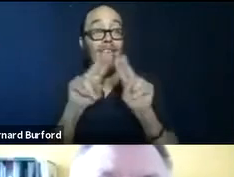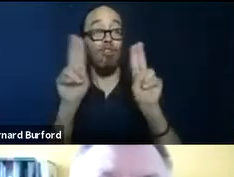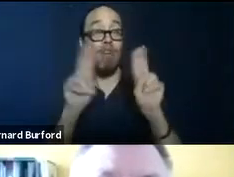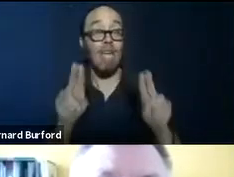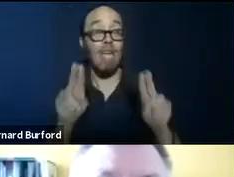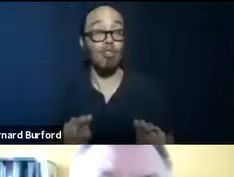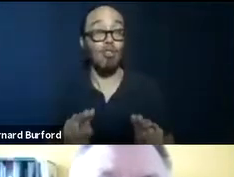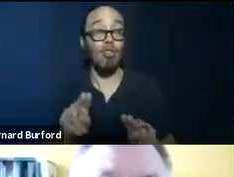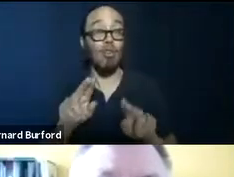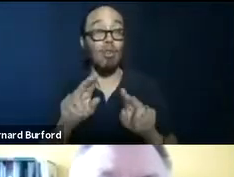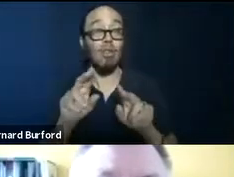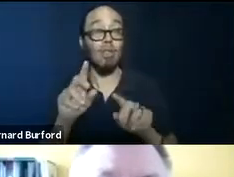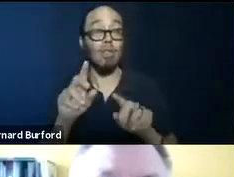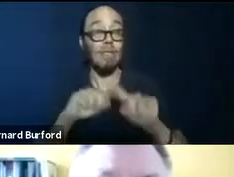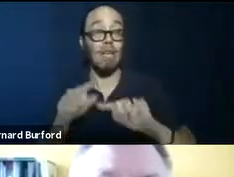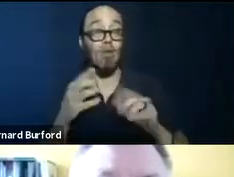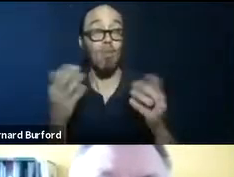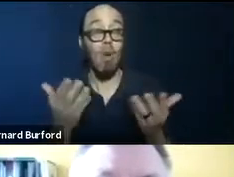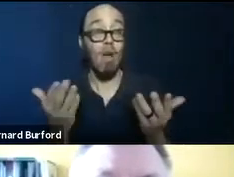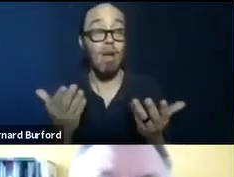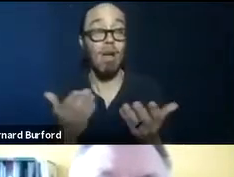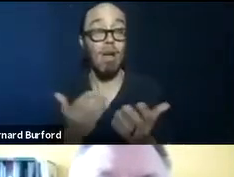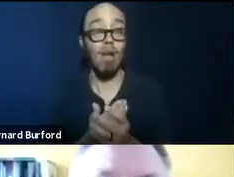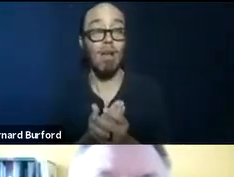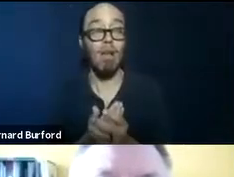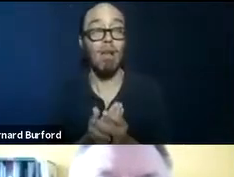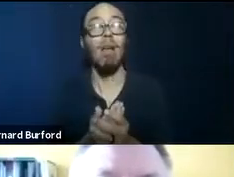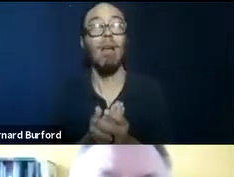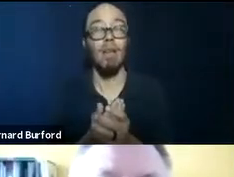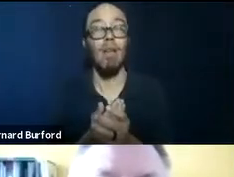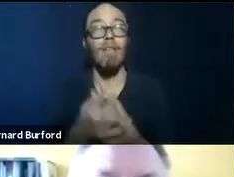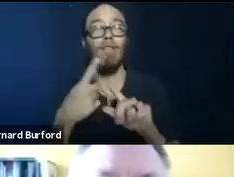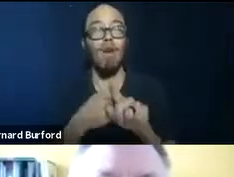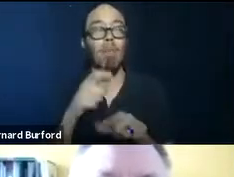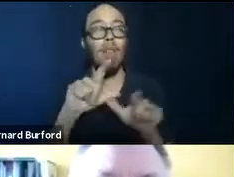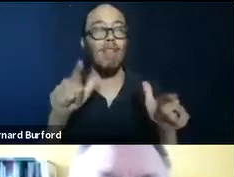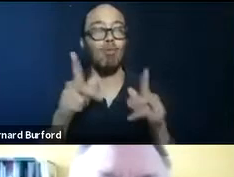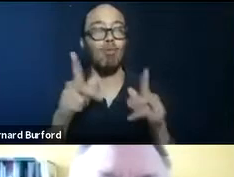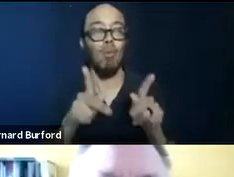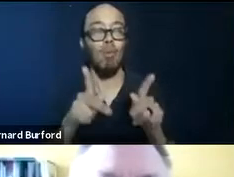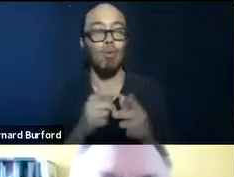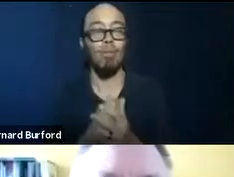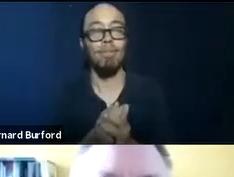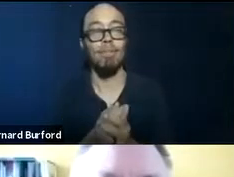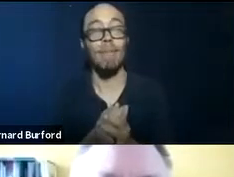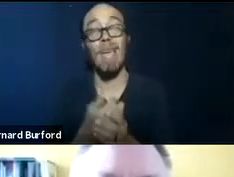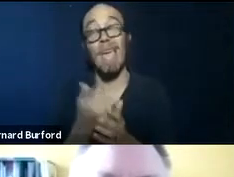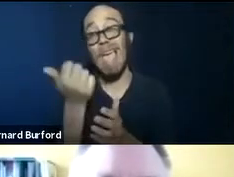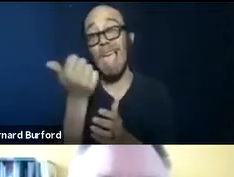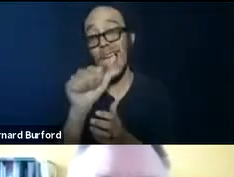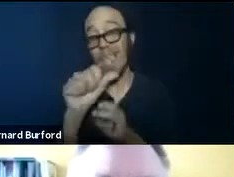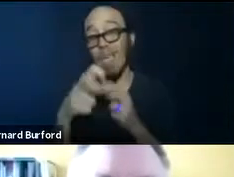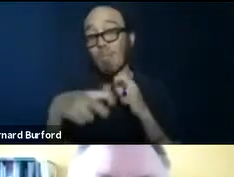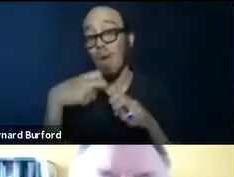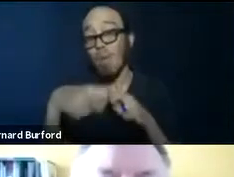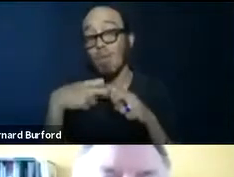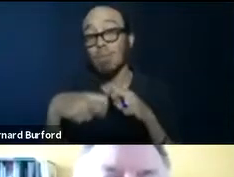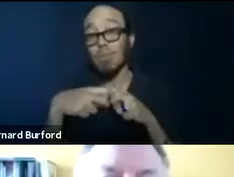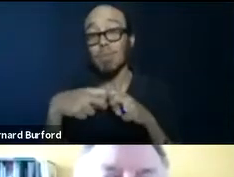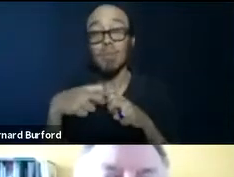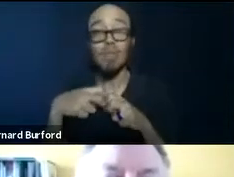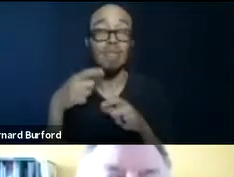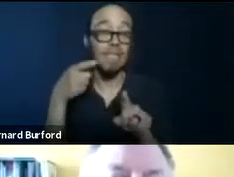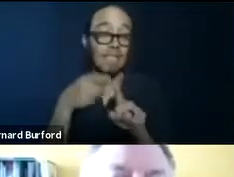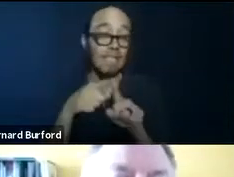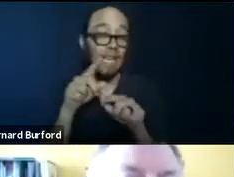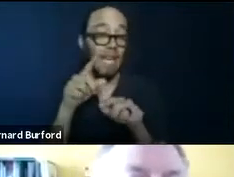by language people from the USA. Thank you, Lisa. If there are any problems along this hour, please